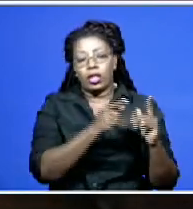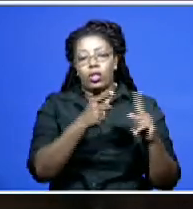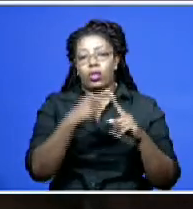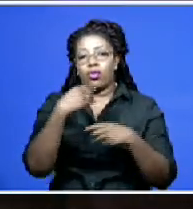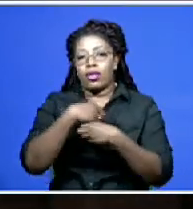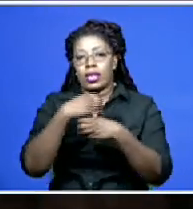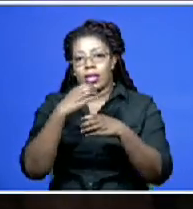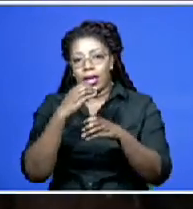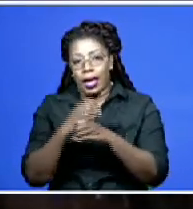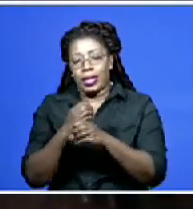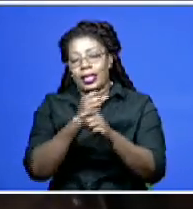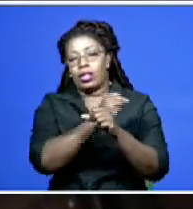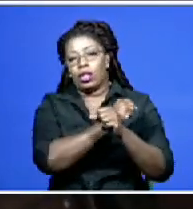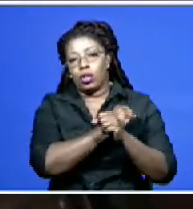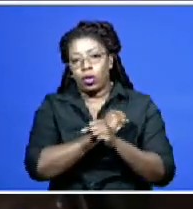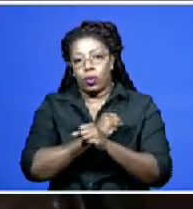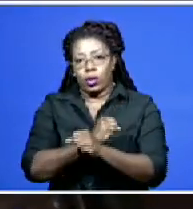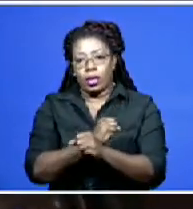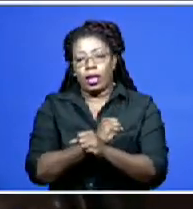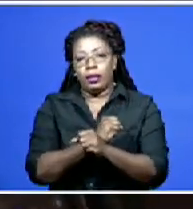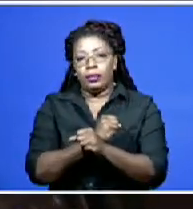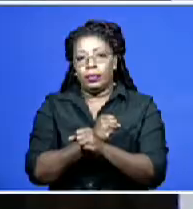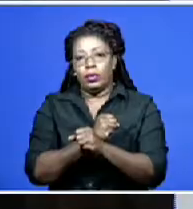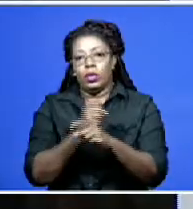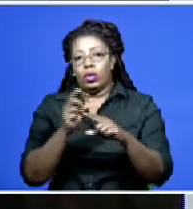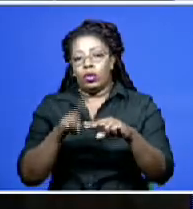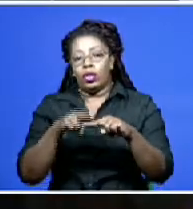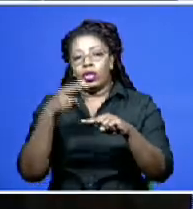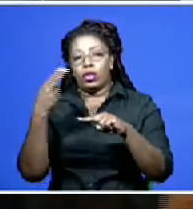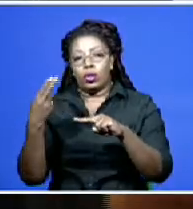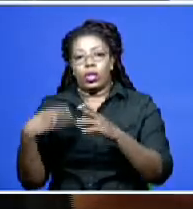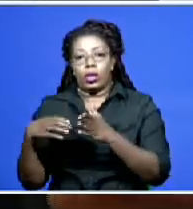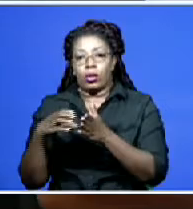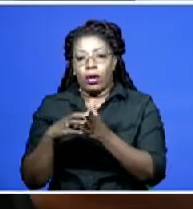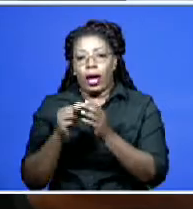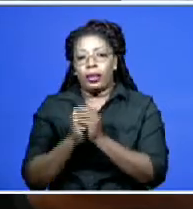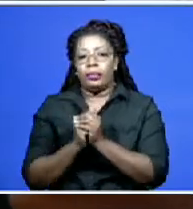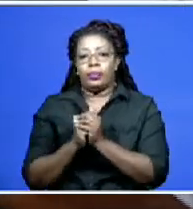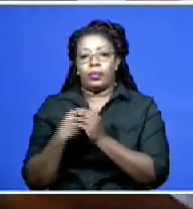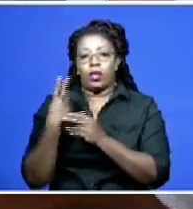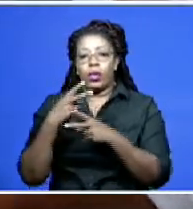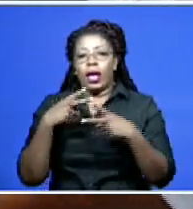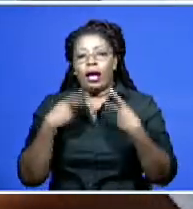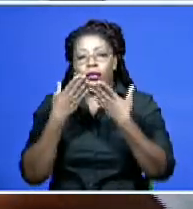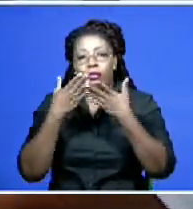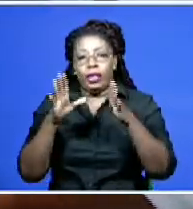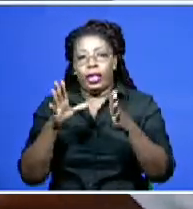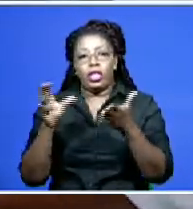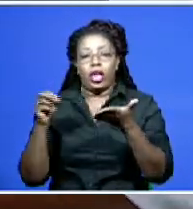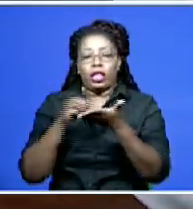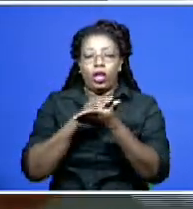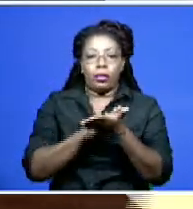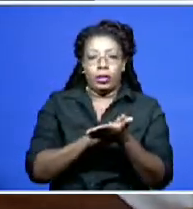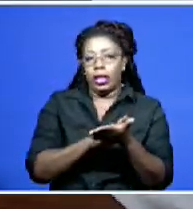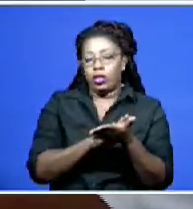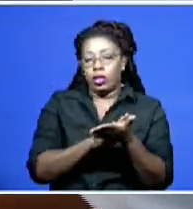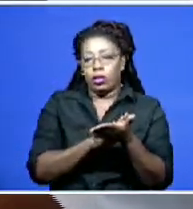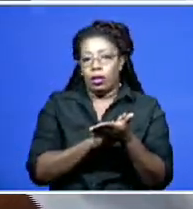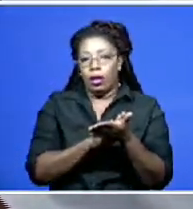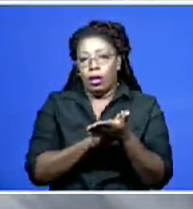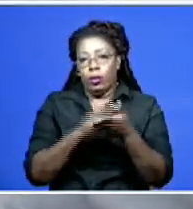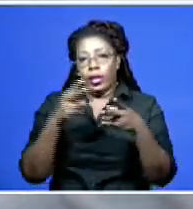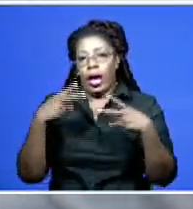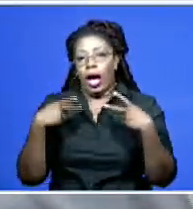create a sense of security while reducing the fear of crime. We have already completed our documentations. We have